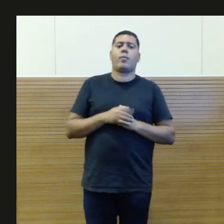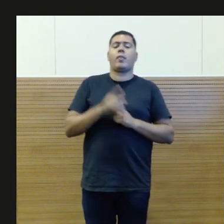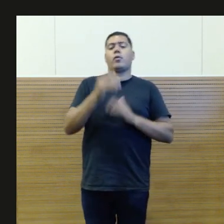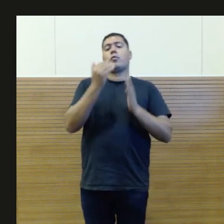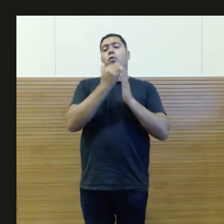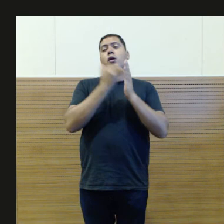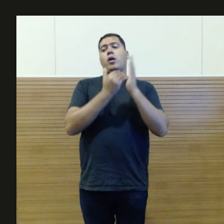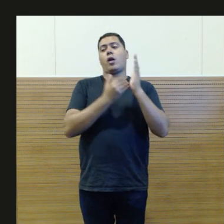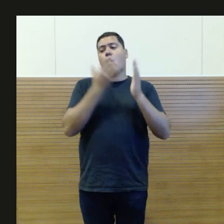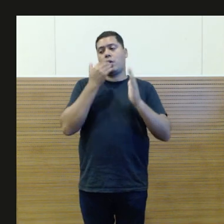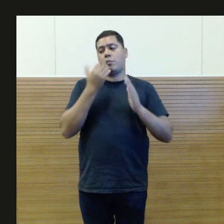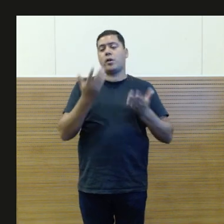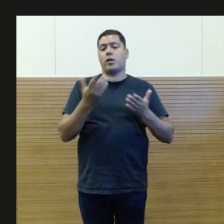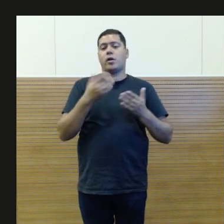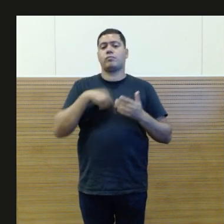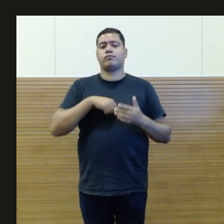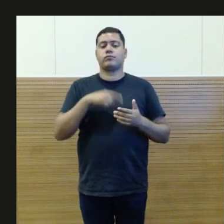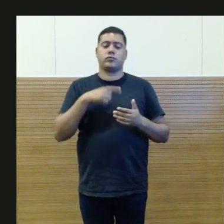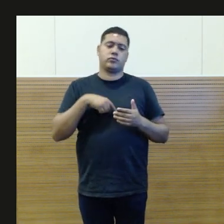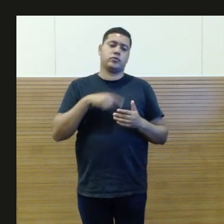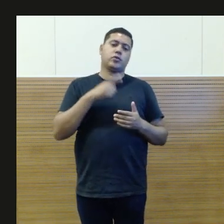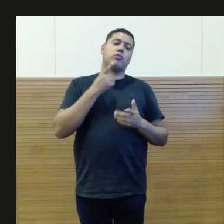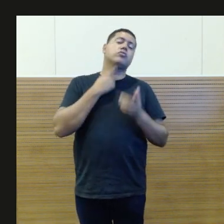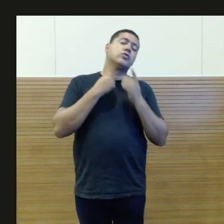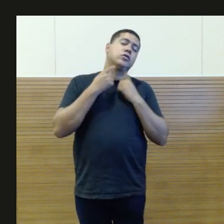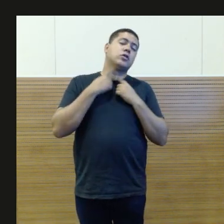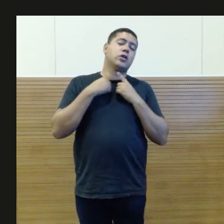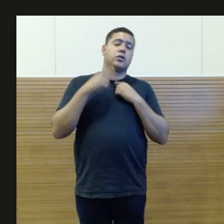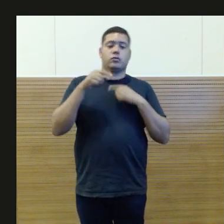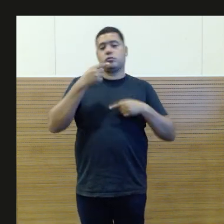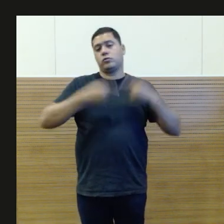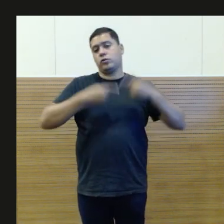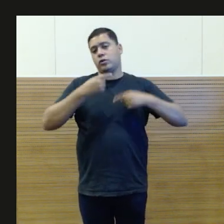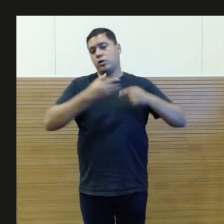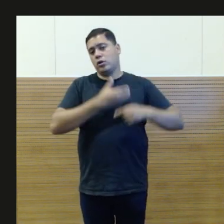survey, showed results in terms